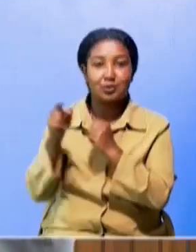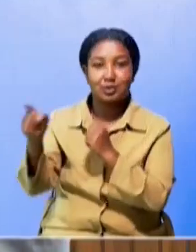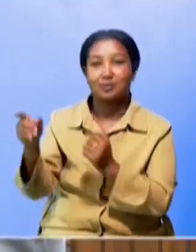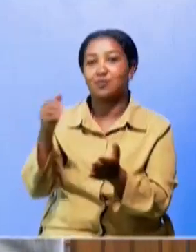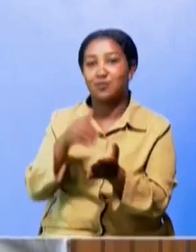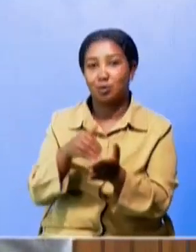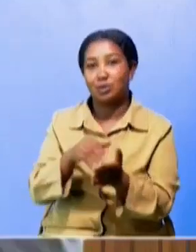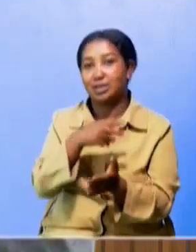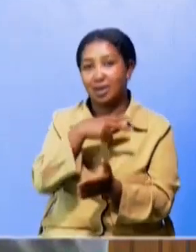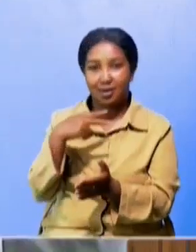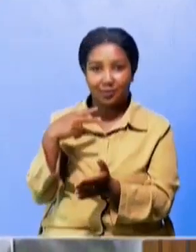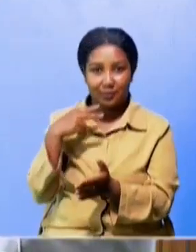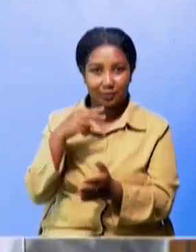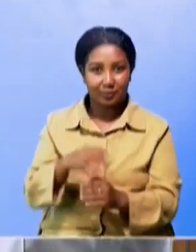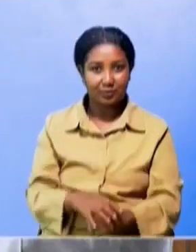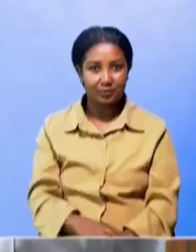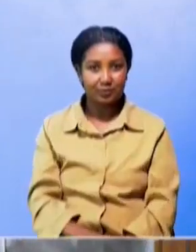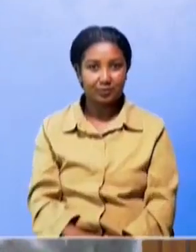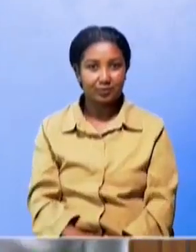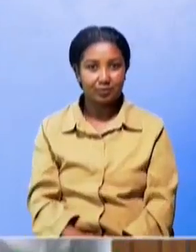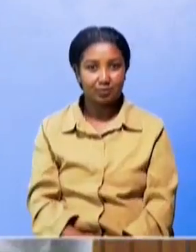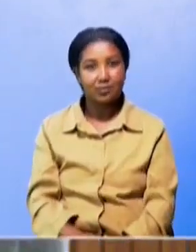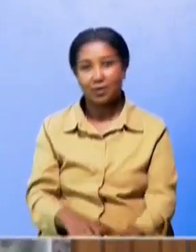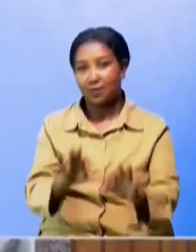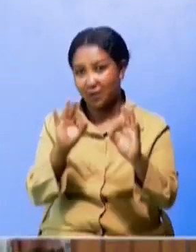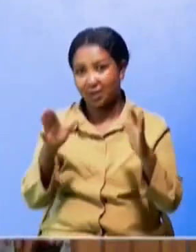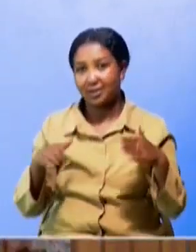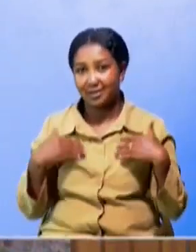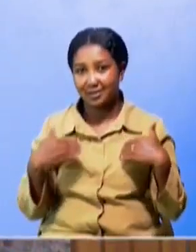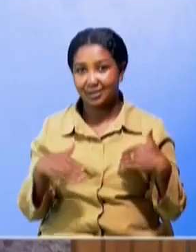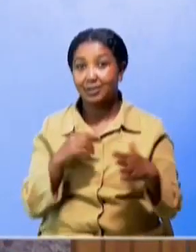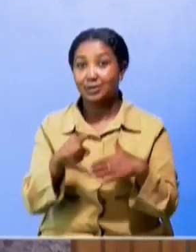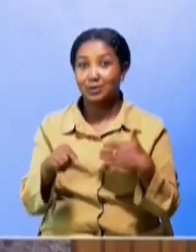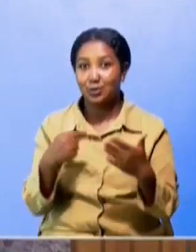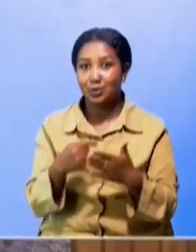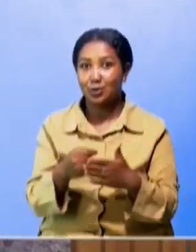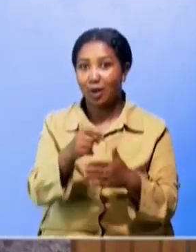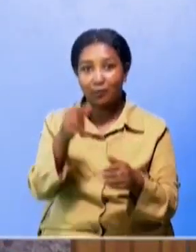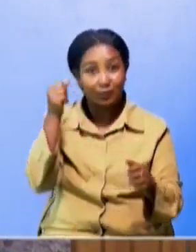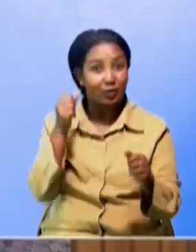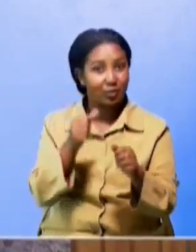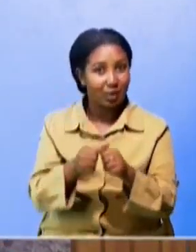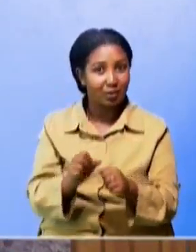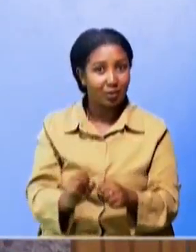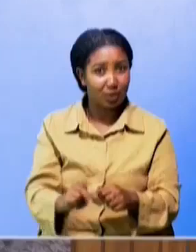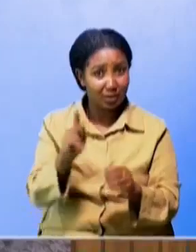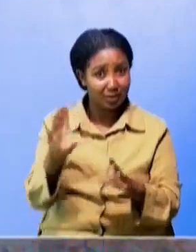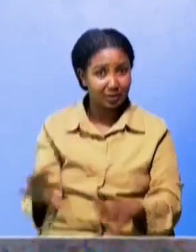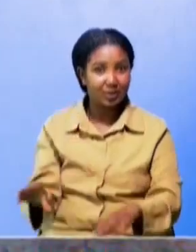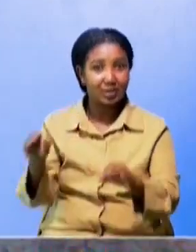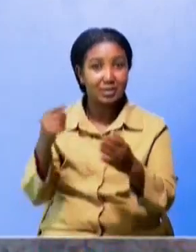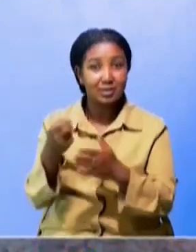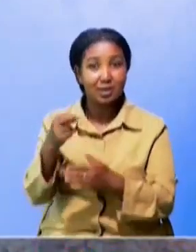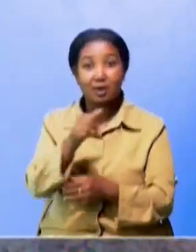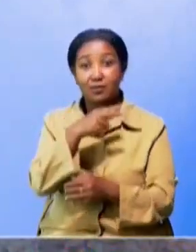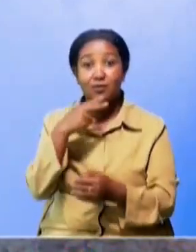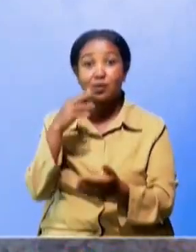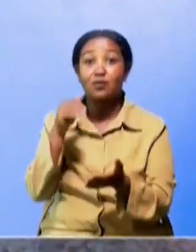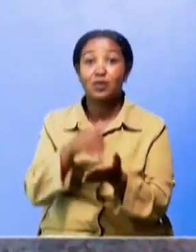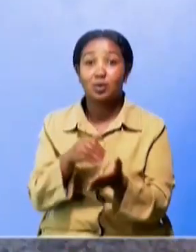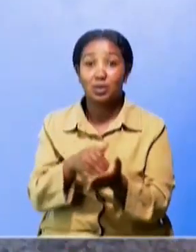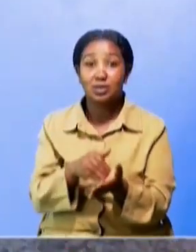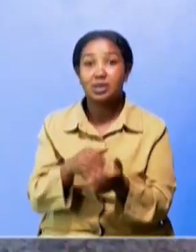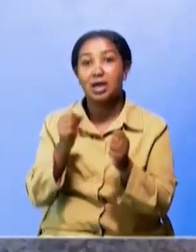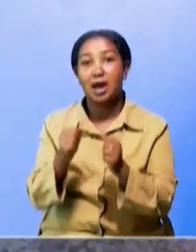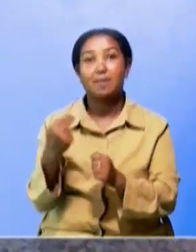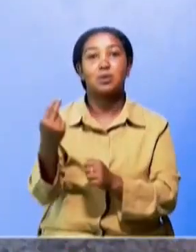frequency adverbs. Very interesting one. So you have to be in mind, right, students? These adverbs of frequency